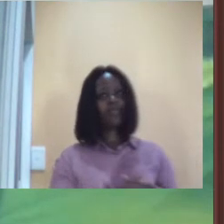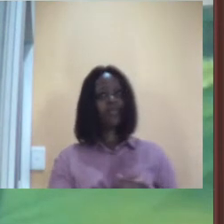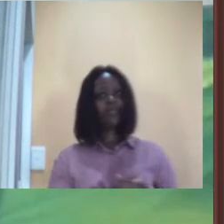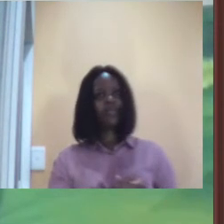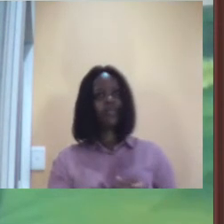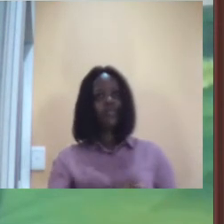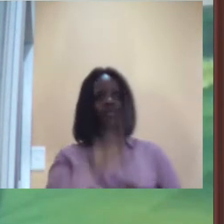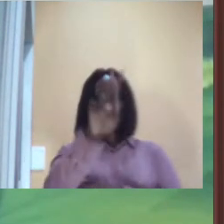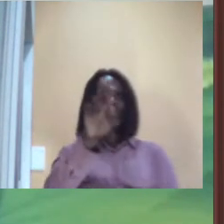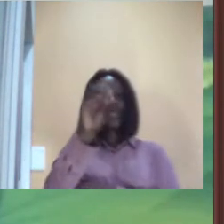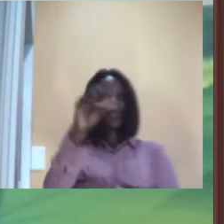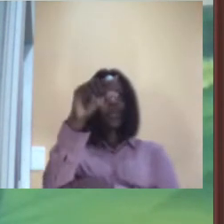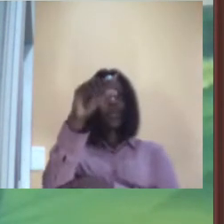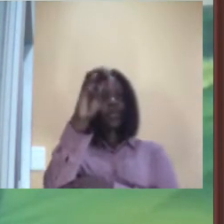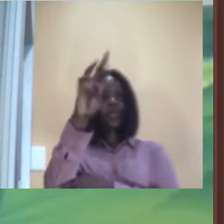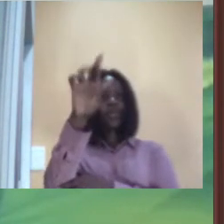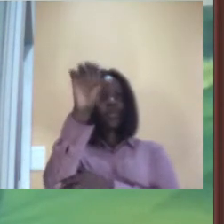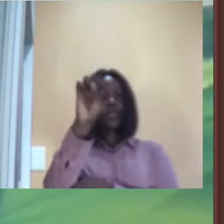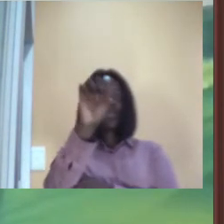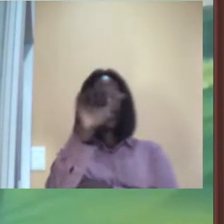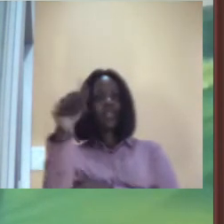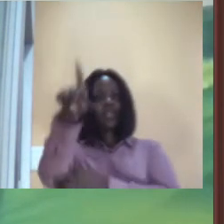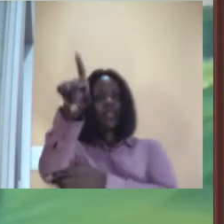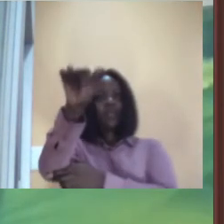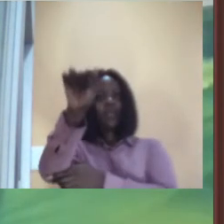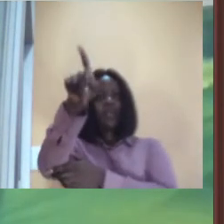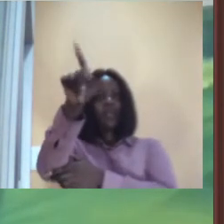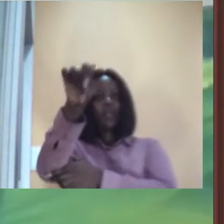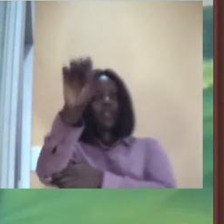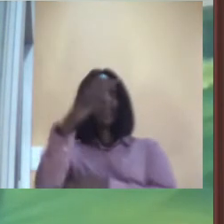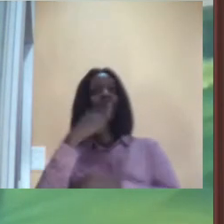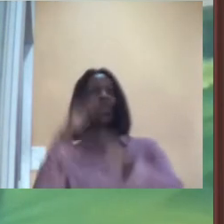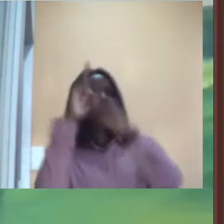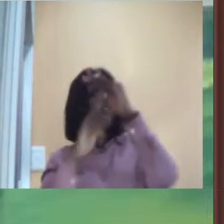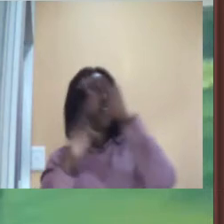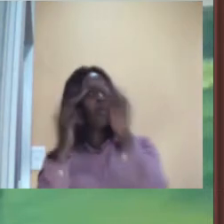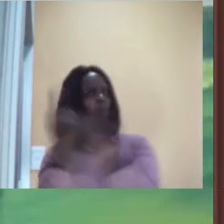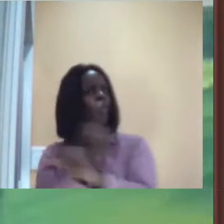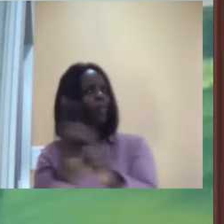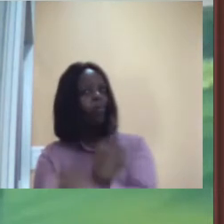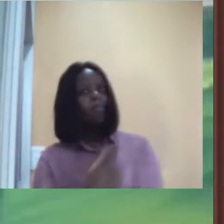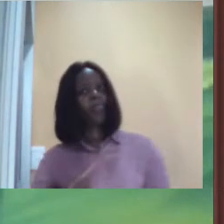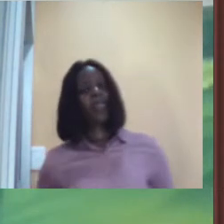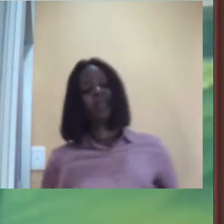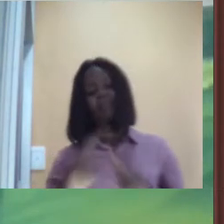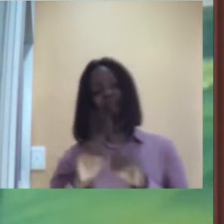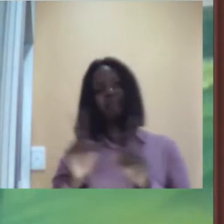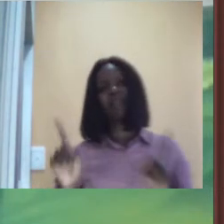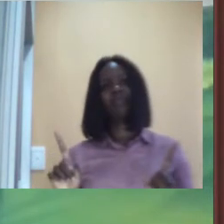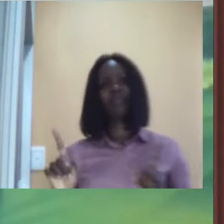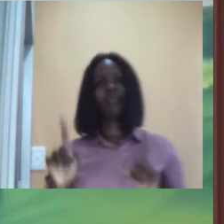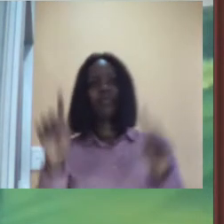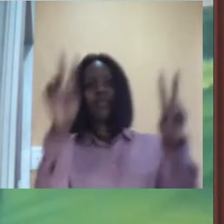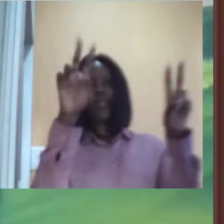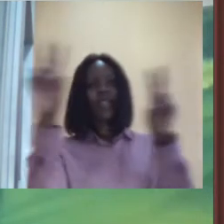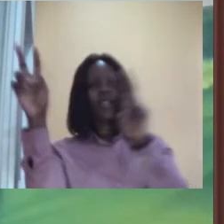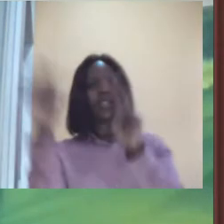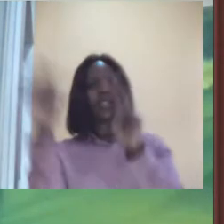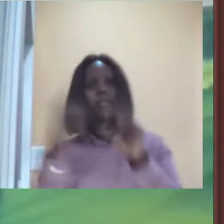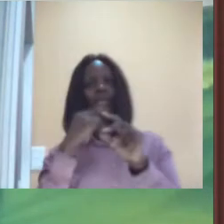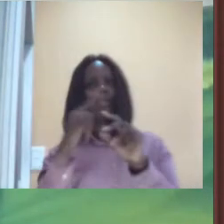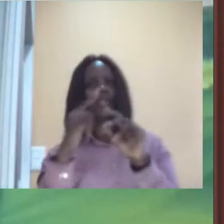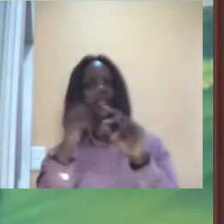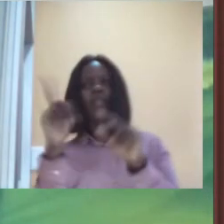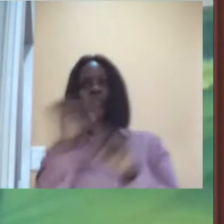Honourable Rogers, Honourable Papas, I've been calling them honourables. But yeah, there are issues that I've raised which are not